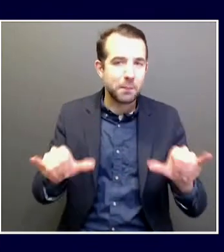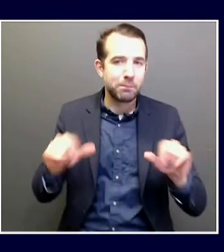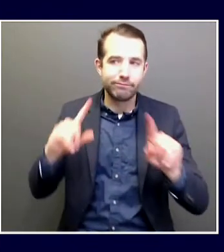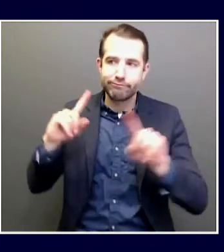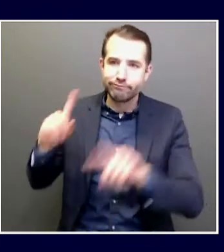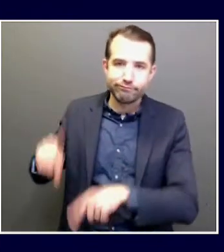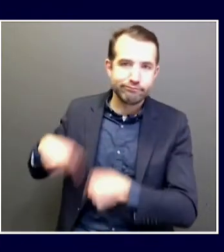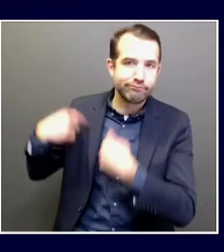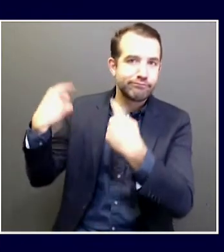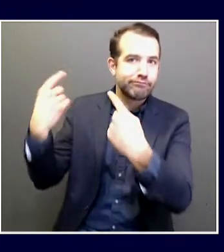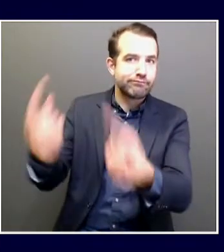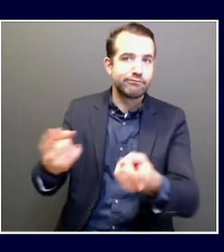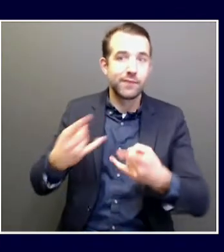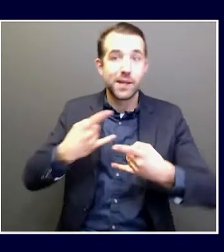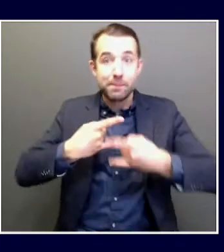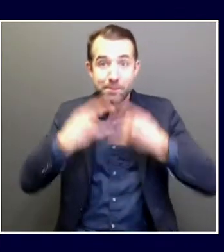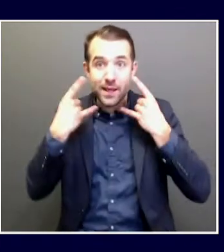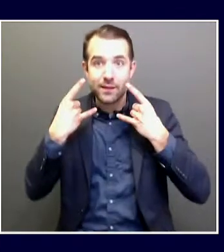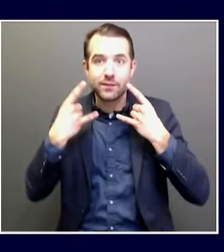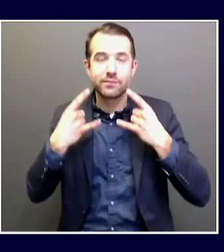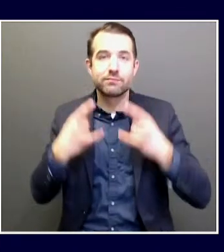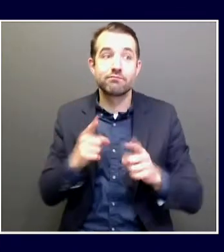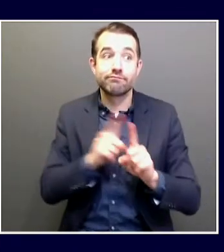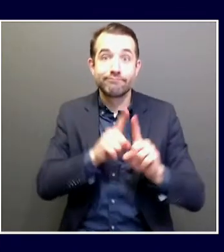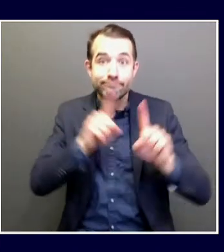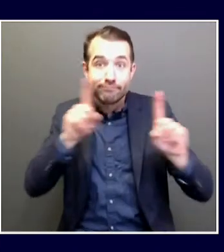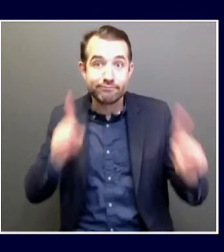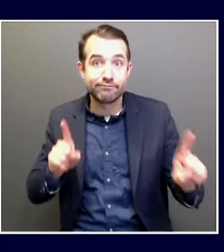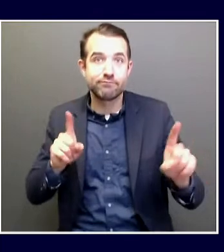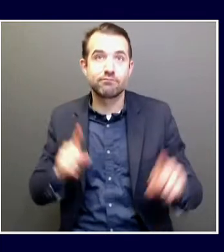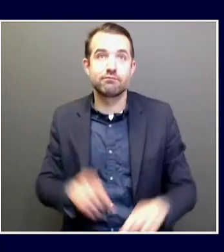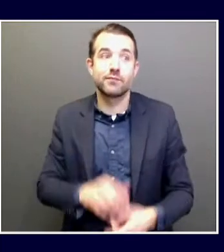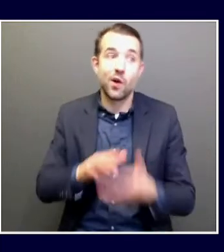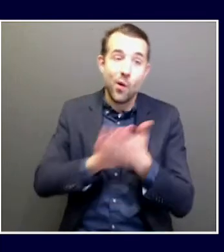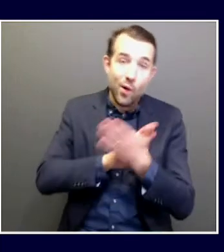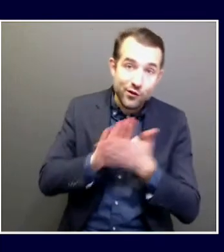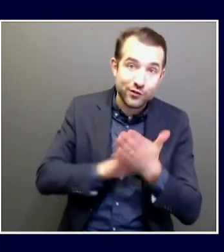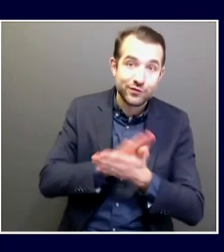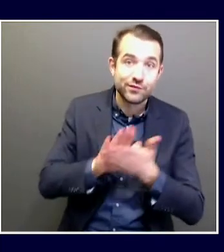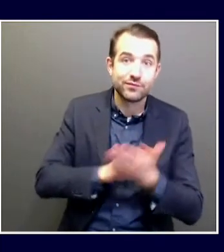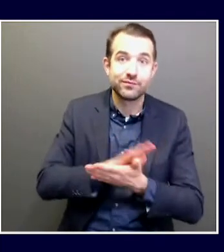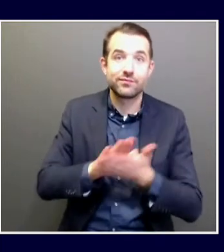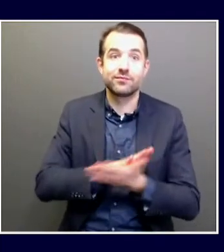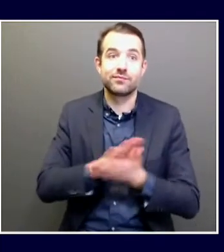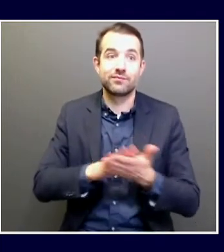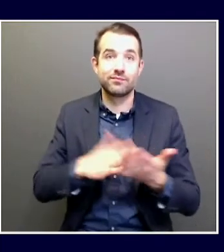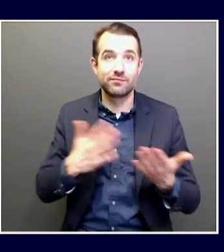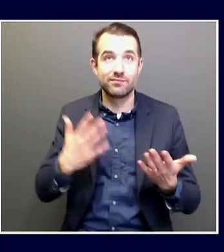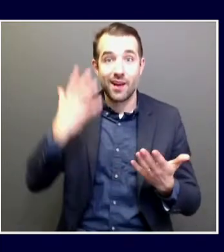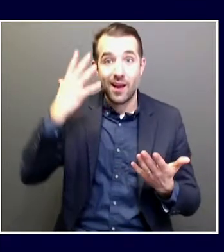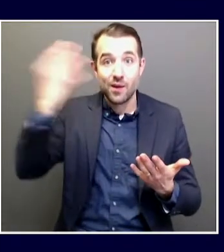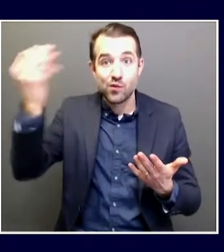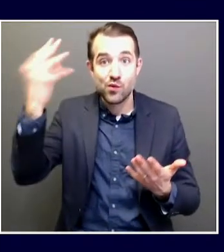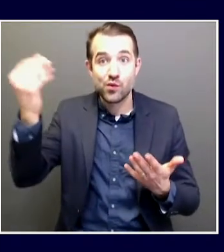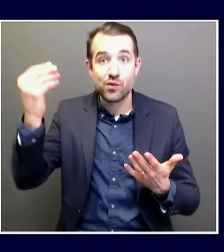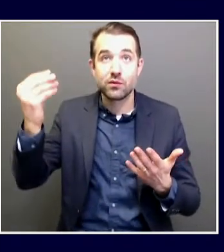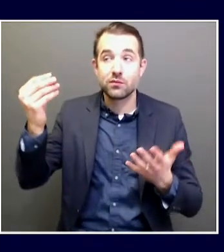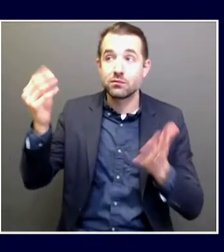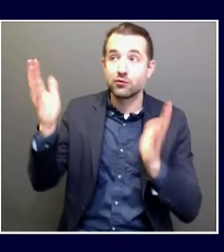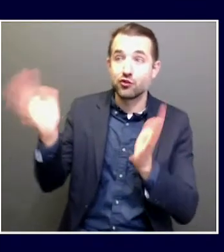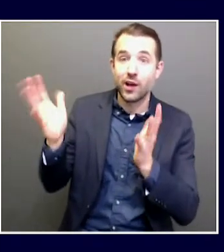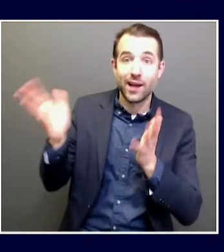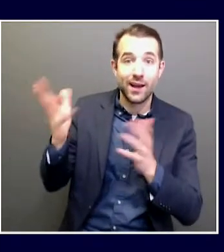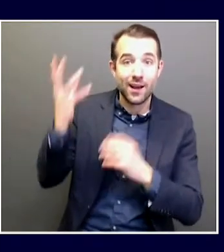mitigation steps that we've all been used to now, like wearing a mask in indoor public settings, protect just as well against